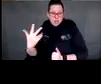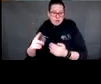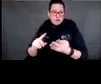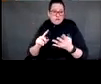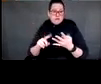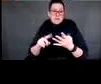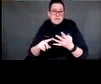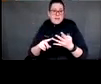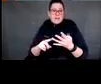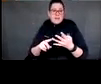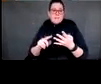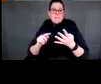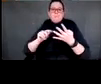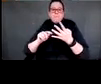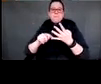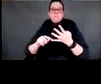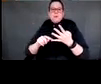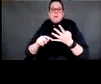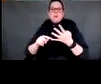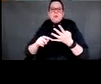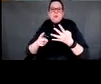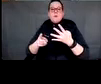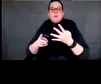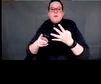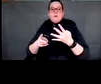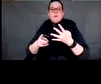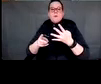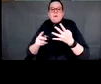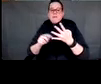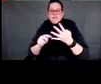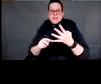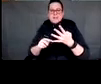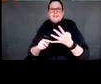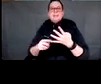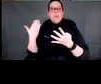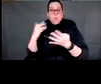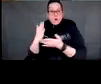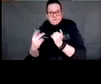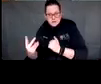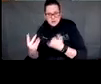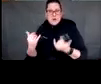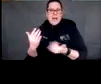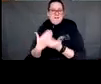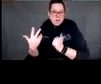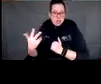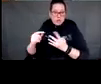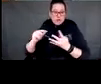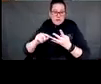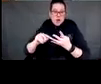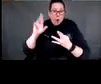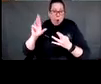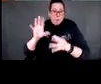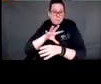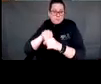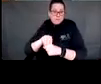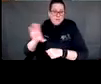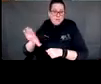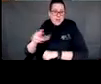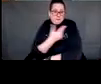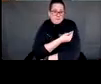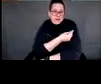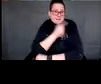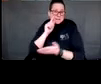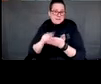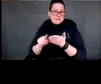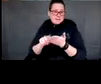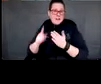and 2, and we're currently enrolling in phase 3. And Novavax and Janssen, we hope to participate in their vaccine studies